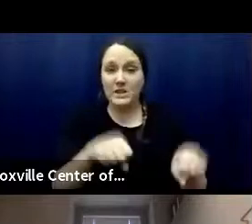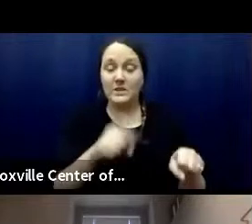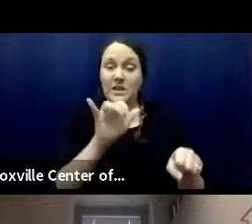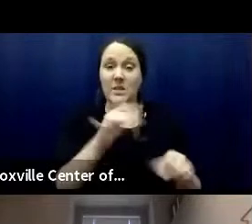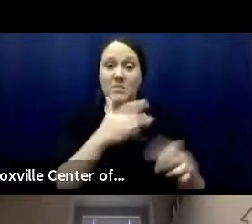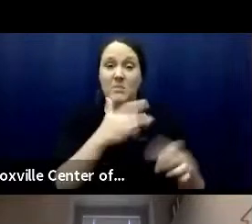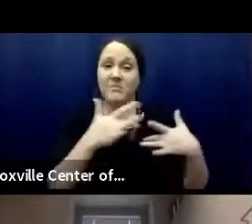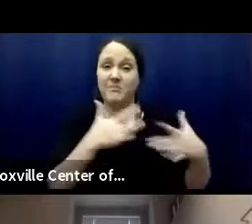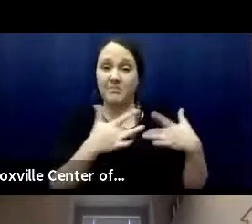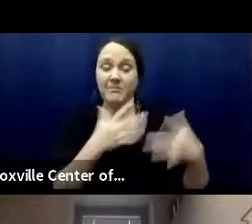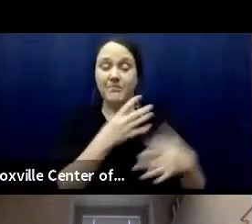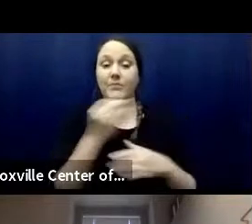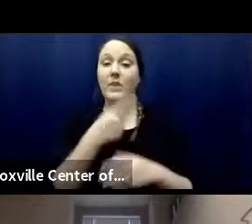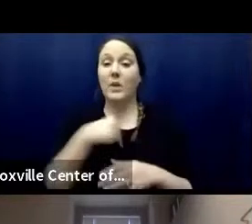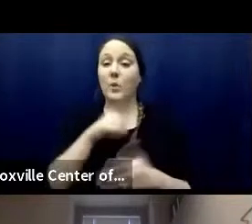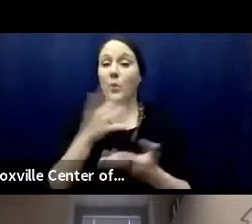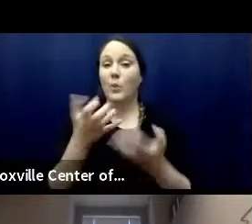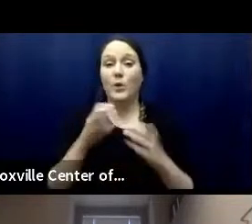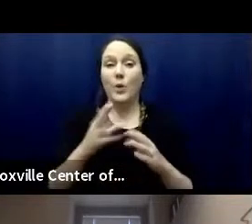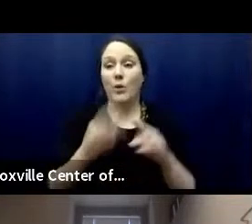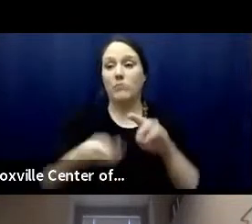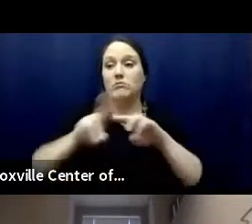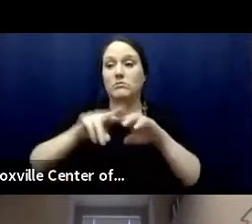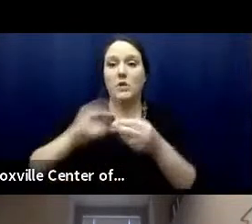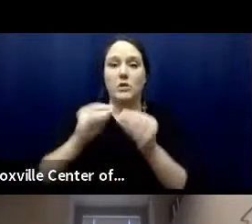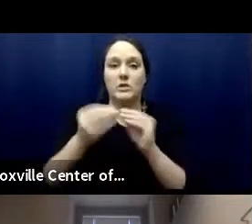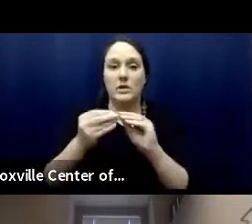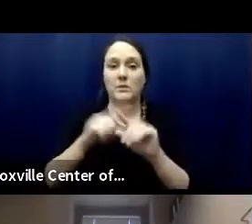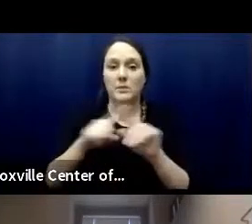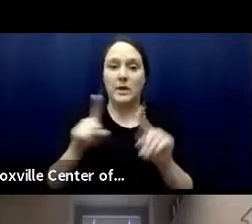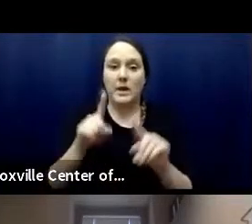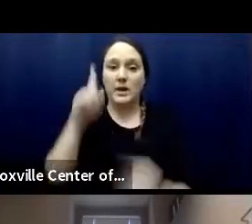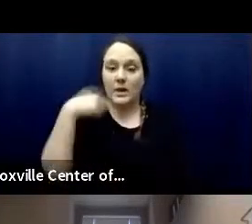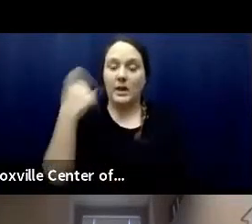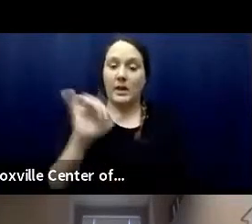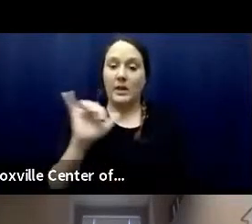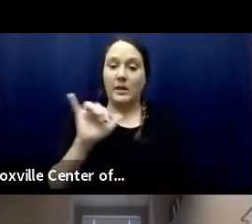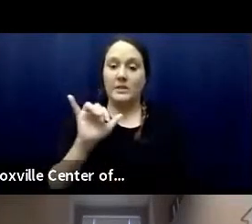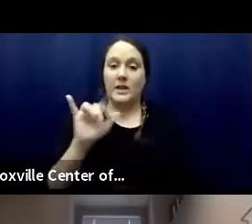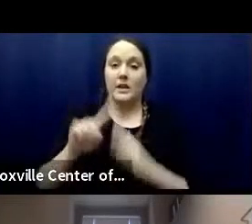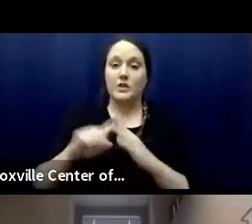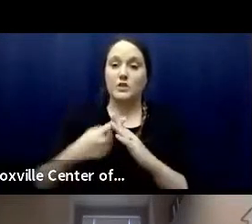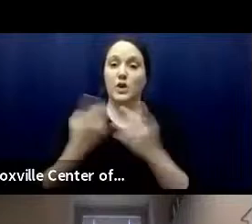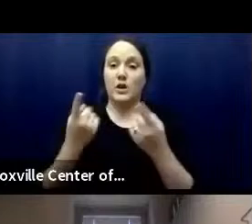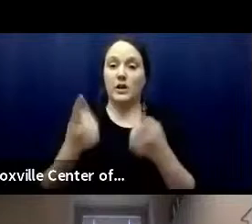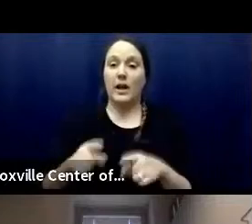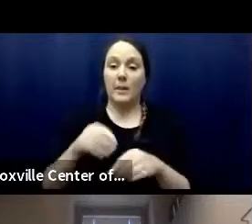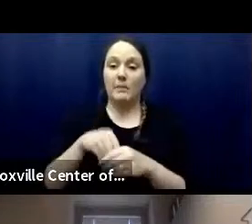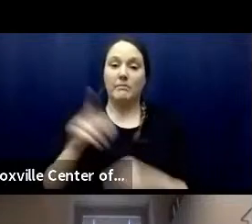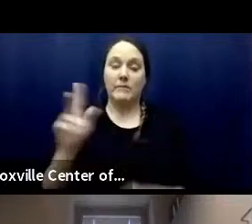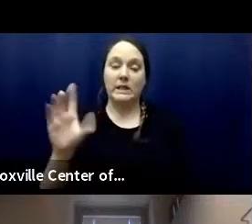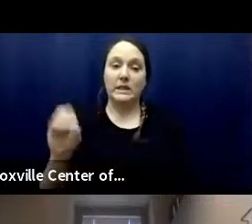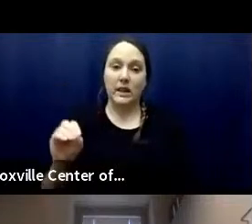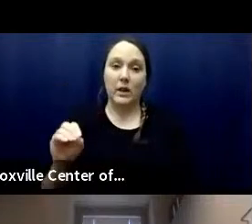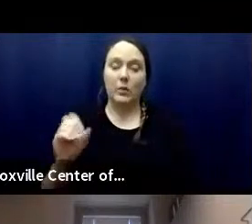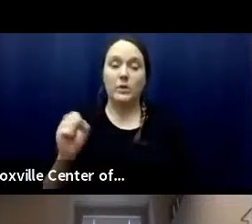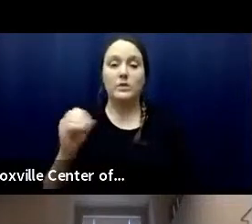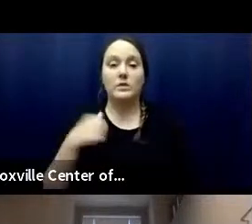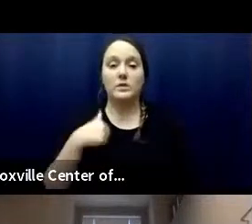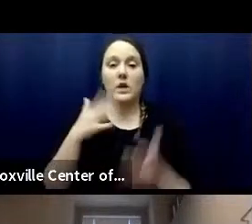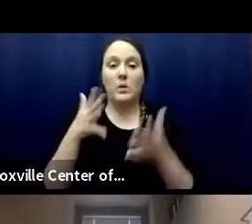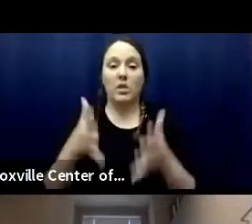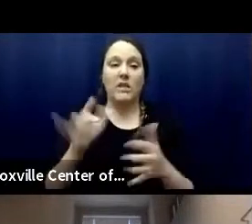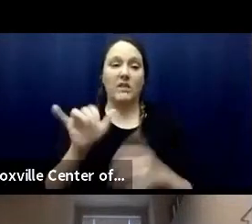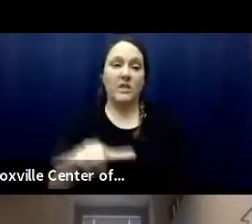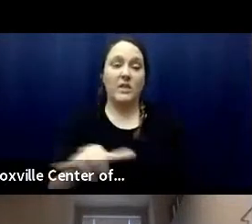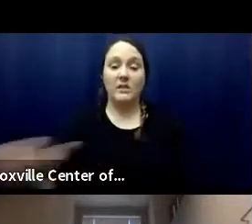we don't want to drive the numbers up, which it looks like is starting to happen here in the county. So I'll just leave it right